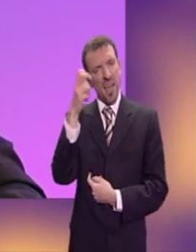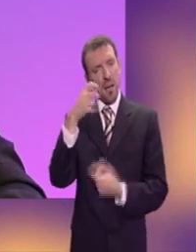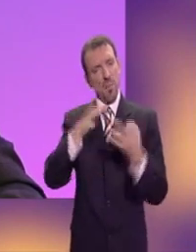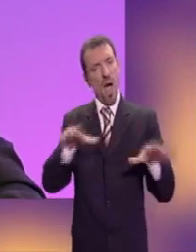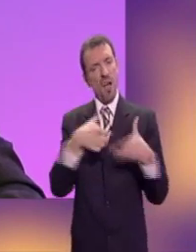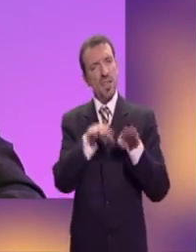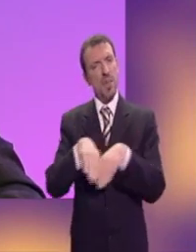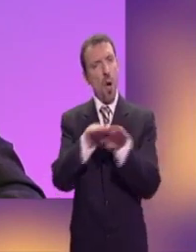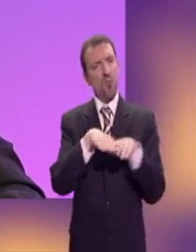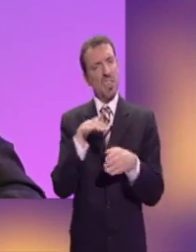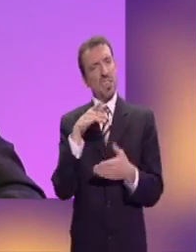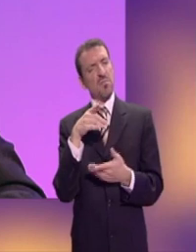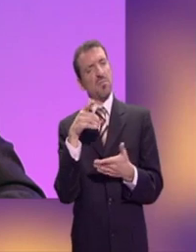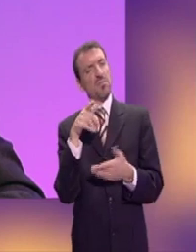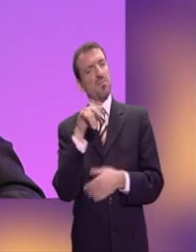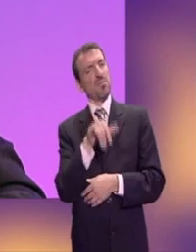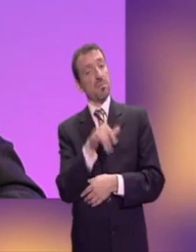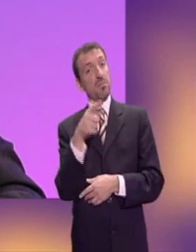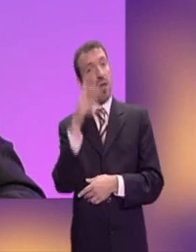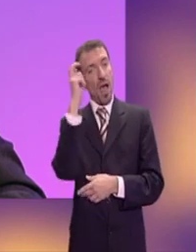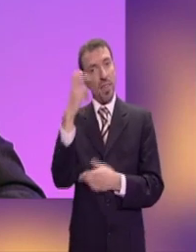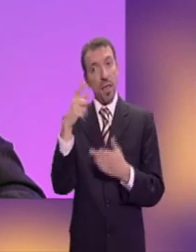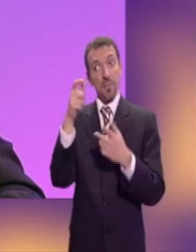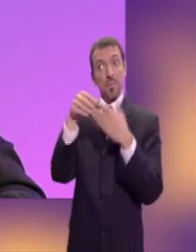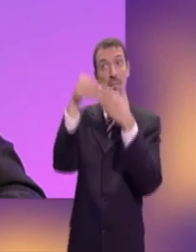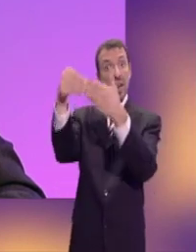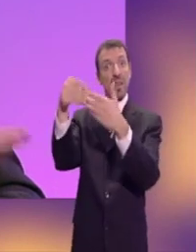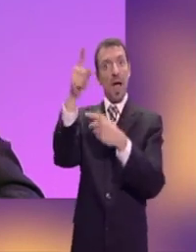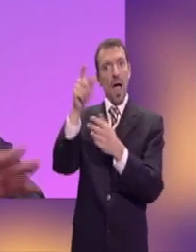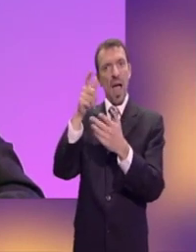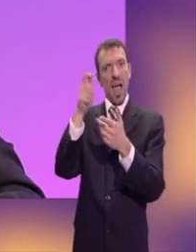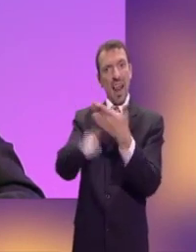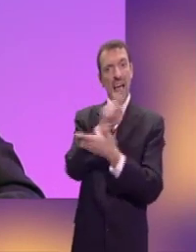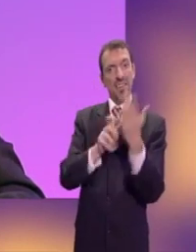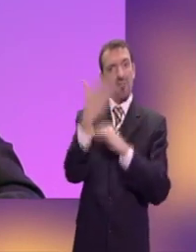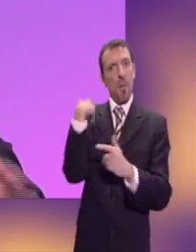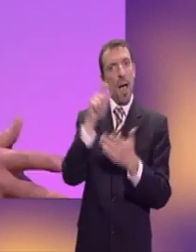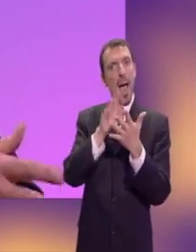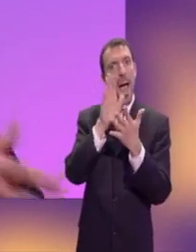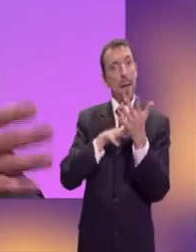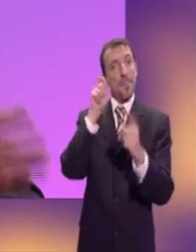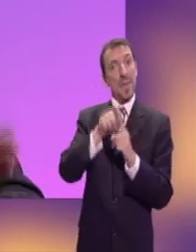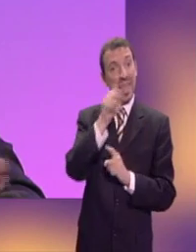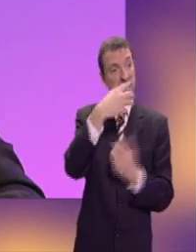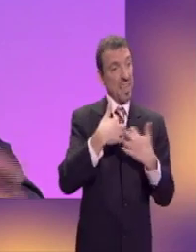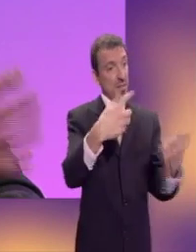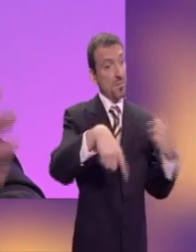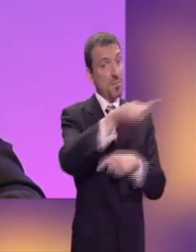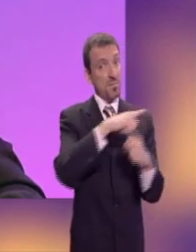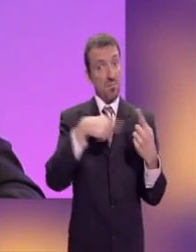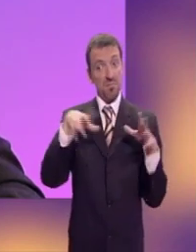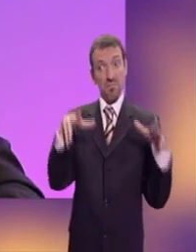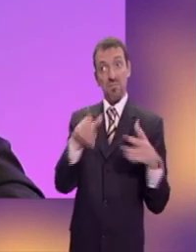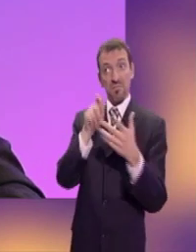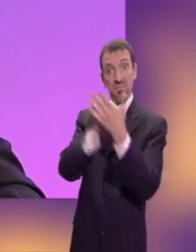because the party leader was then only elected by MP, so the movement had nothing to do with it, and the Electoral College, which was the one